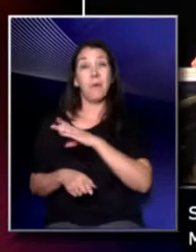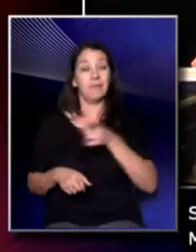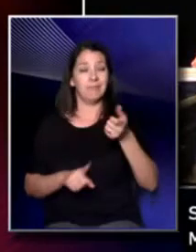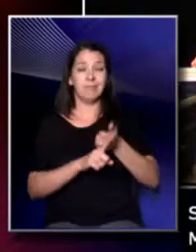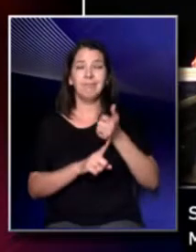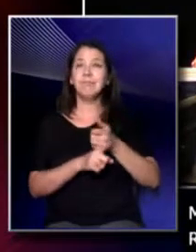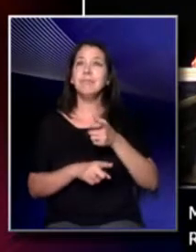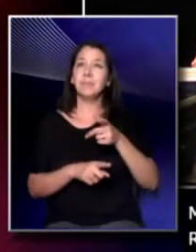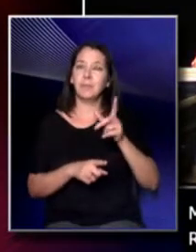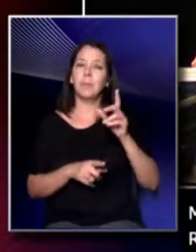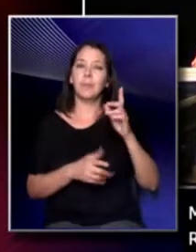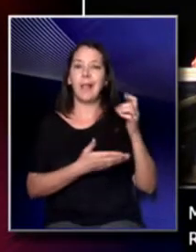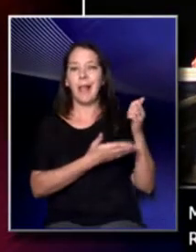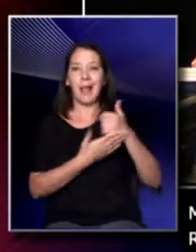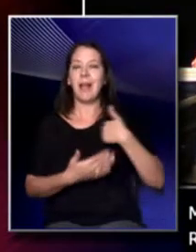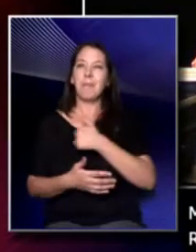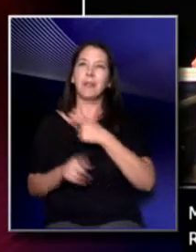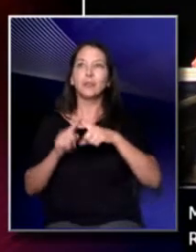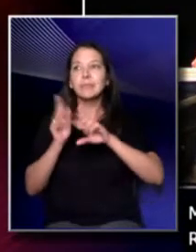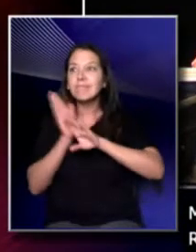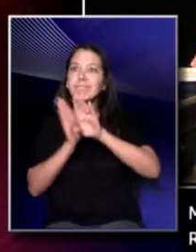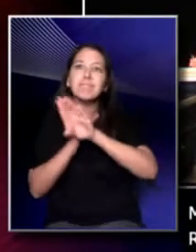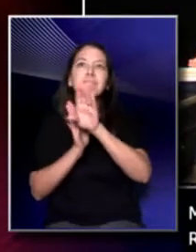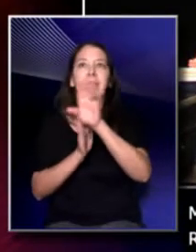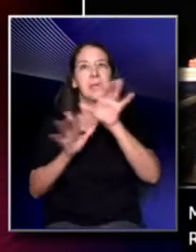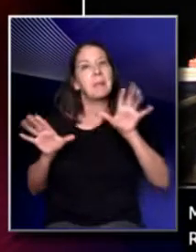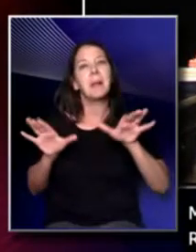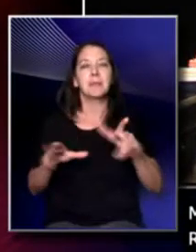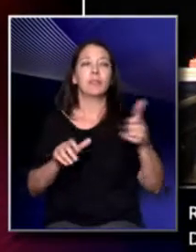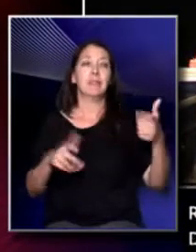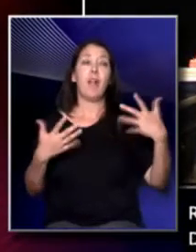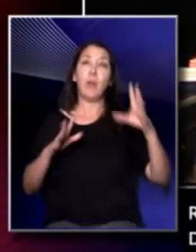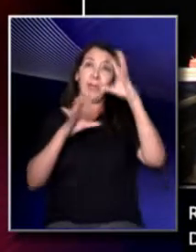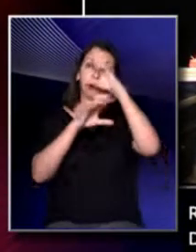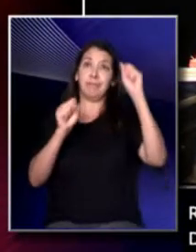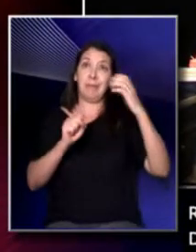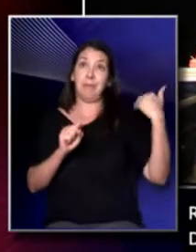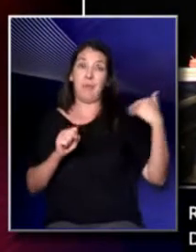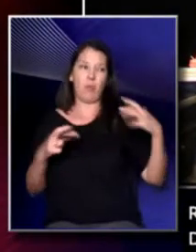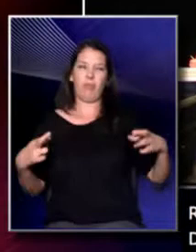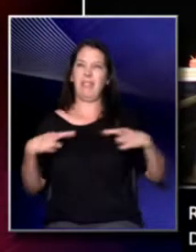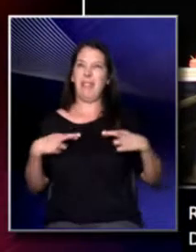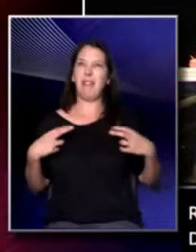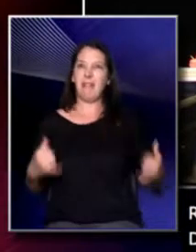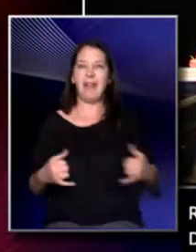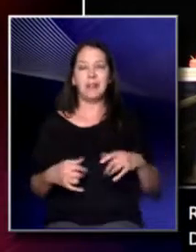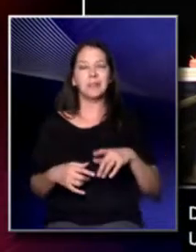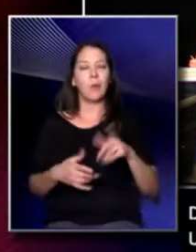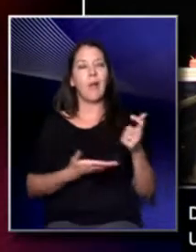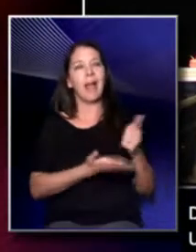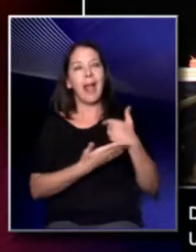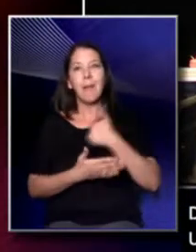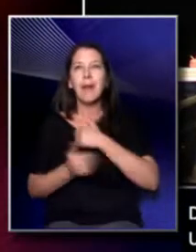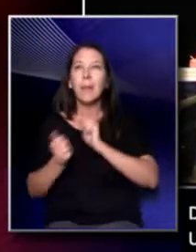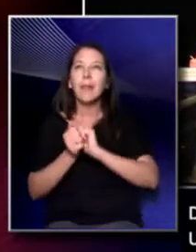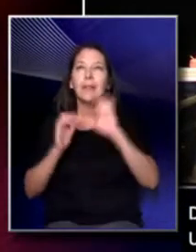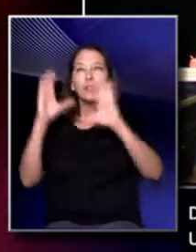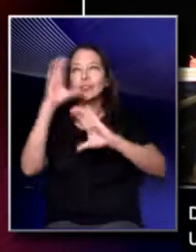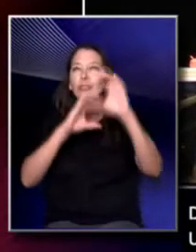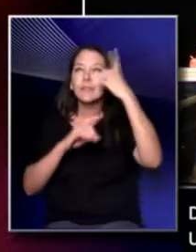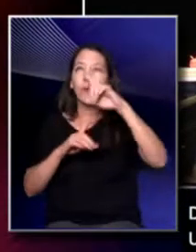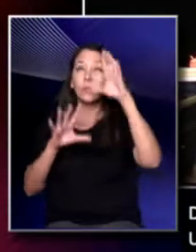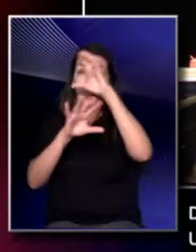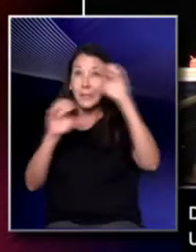development. So, and she's helped us with our superintendent search. She's interacted with